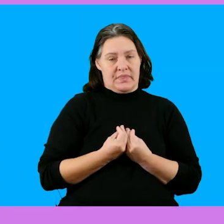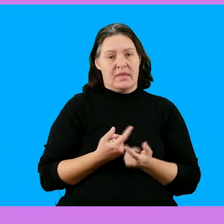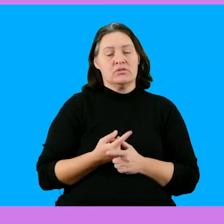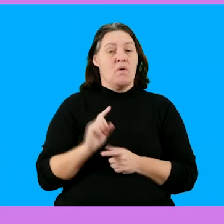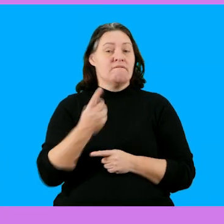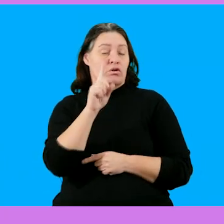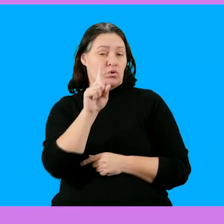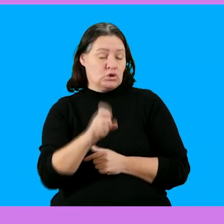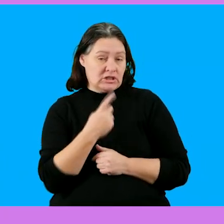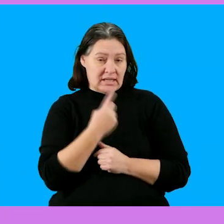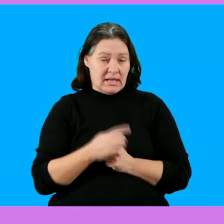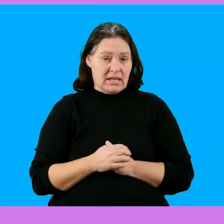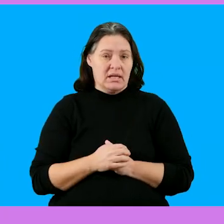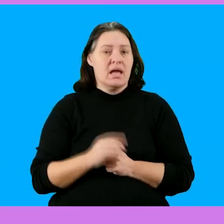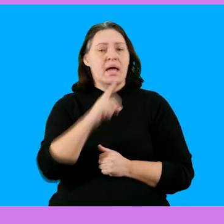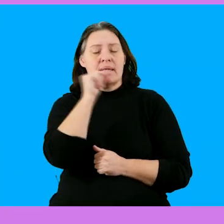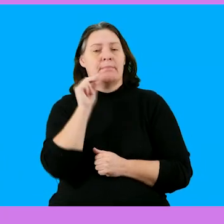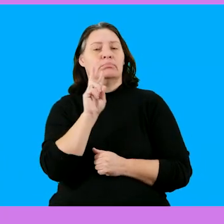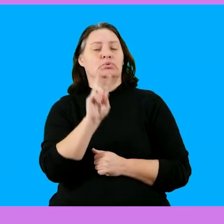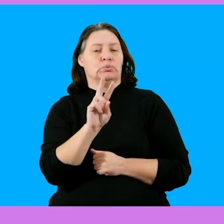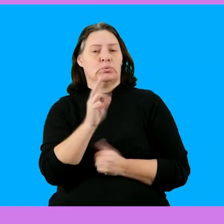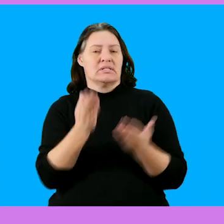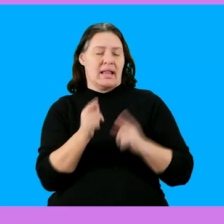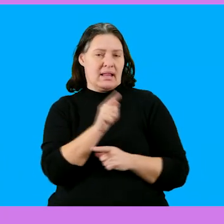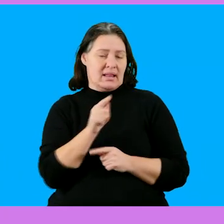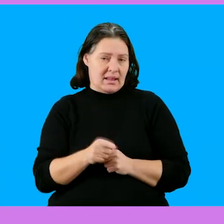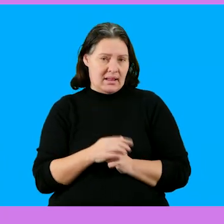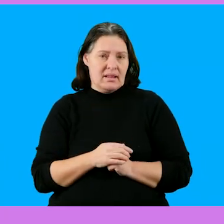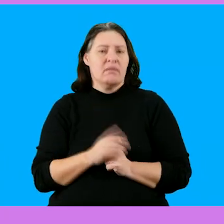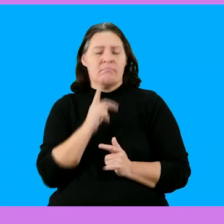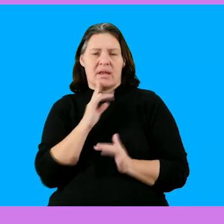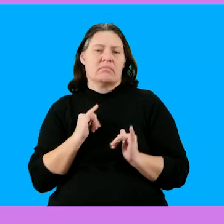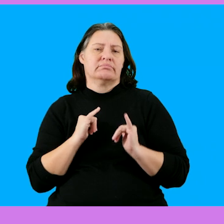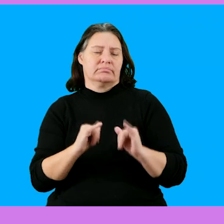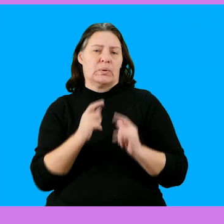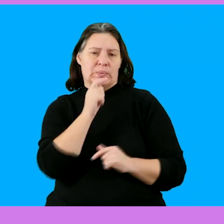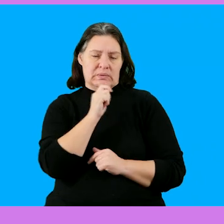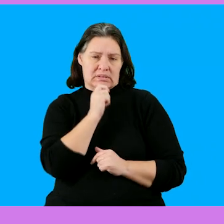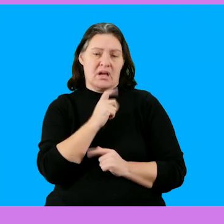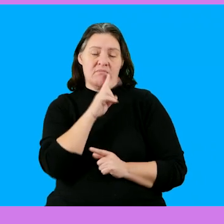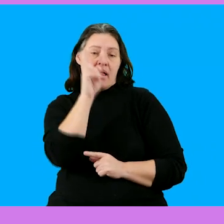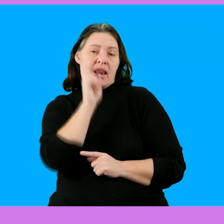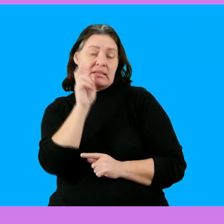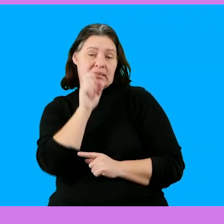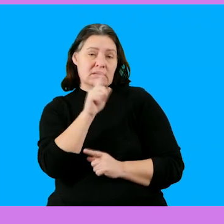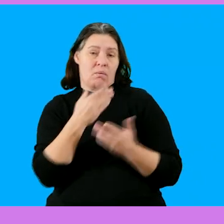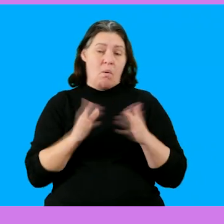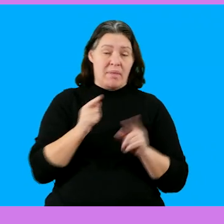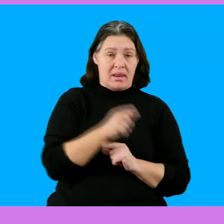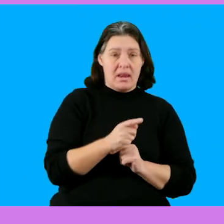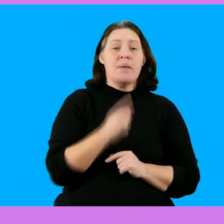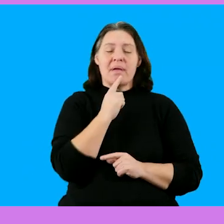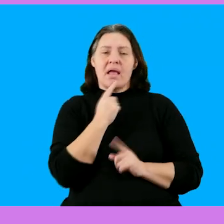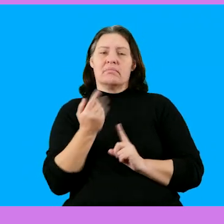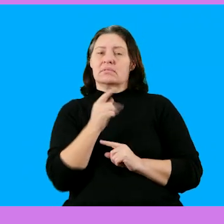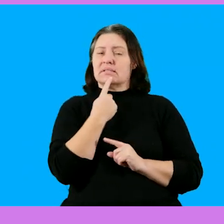me. So the first question here says, name the two types of scales that are commonly used. Right now, if you've listened to my opening statement,